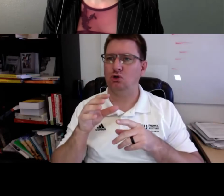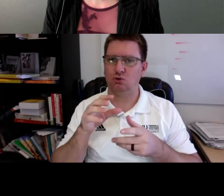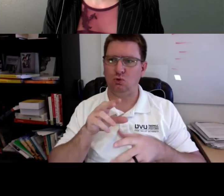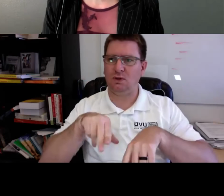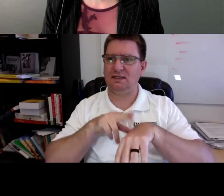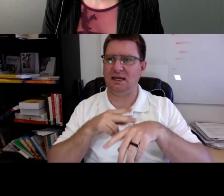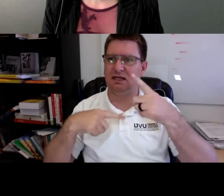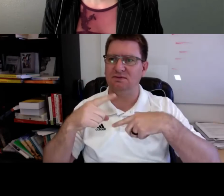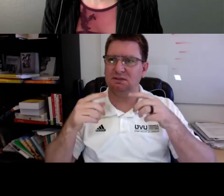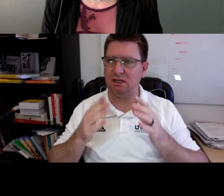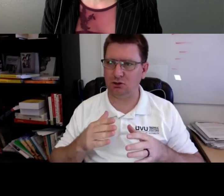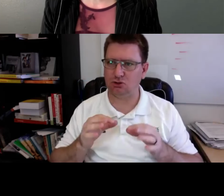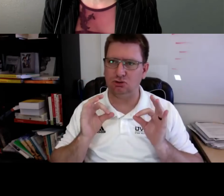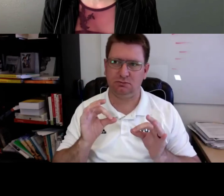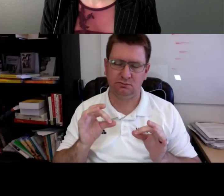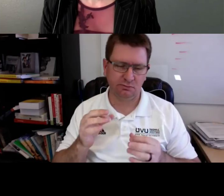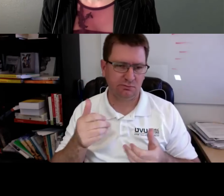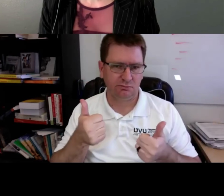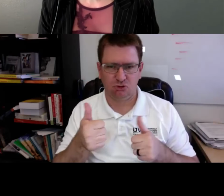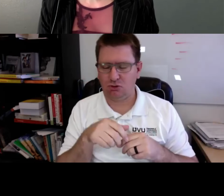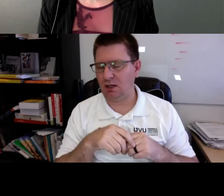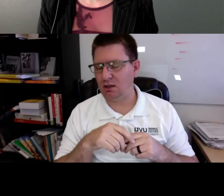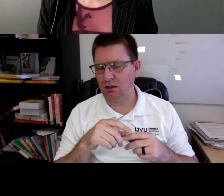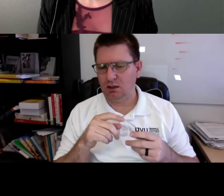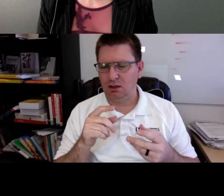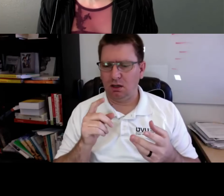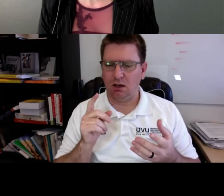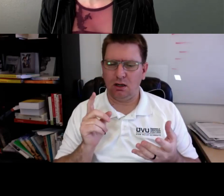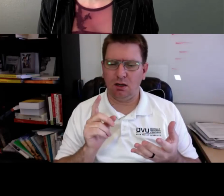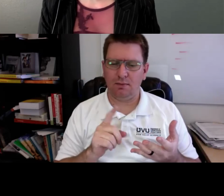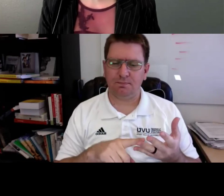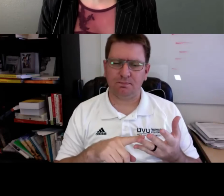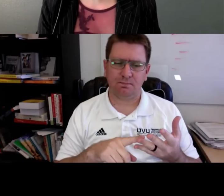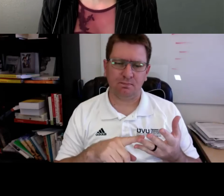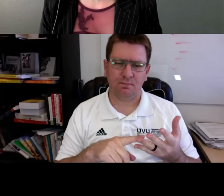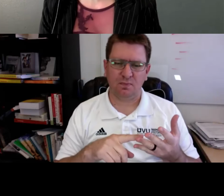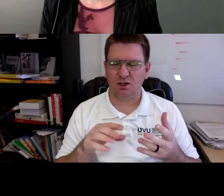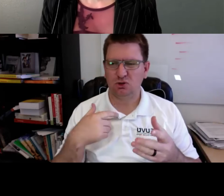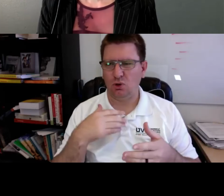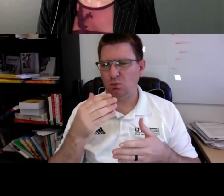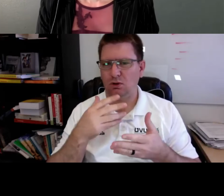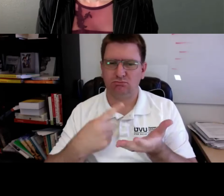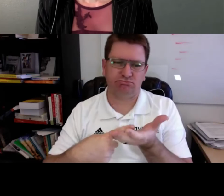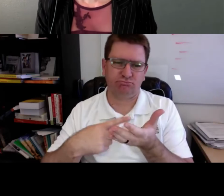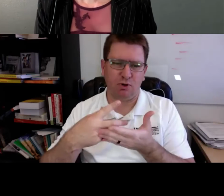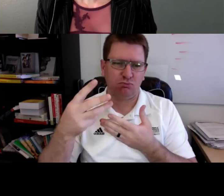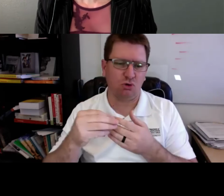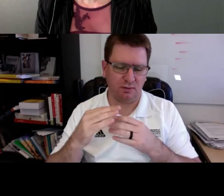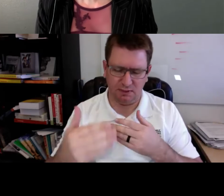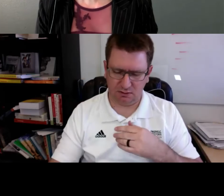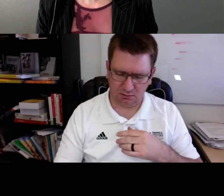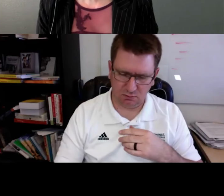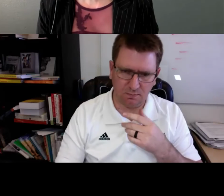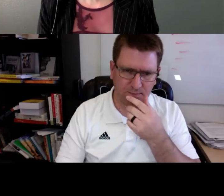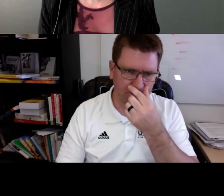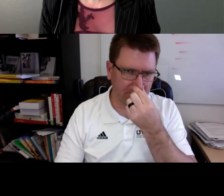a large influence of native signers, which is great. So